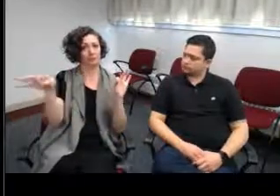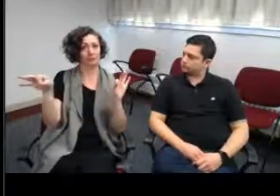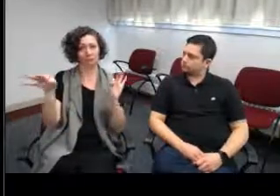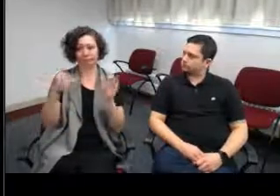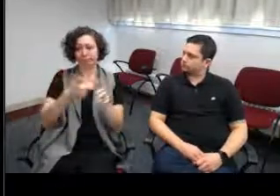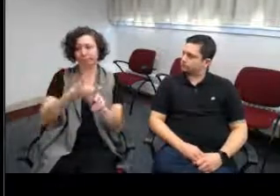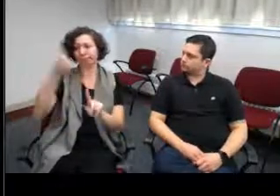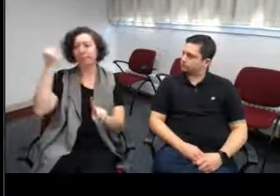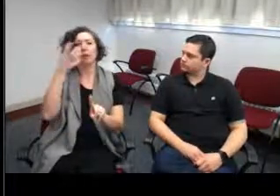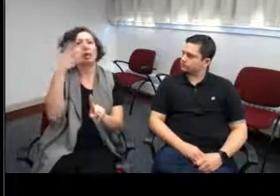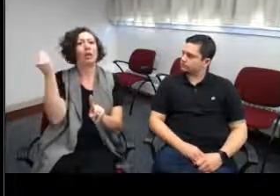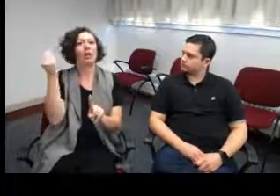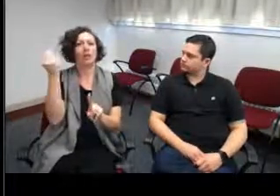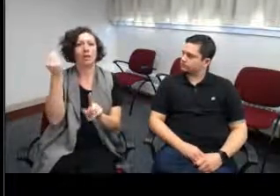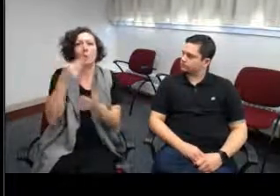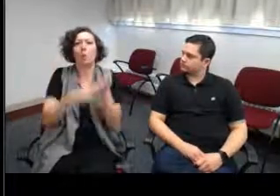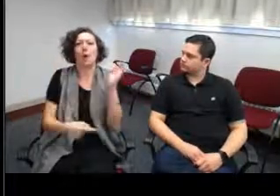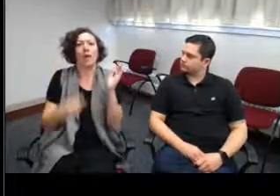time.